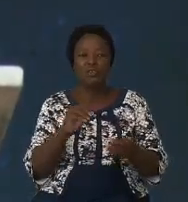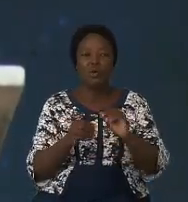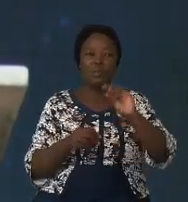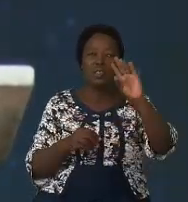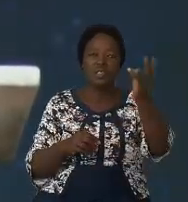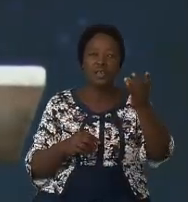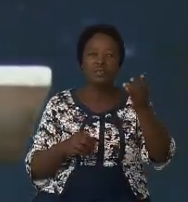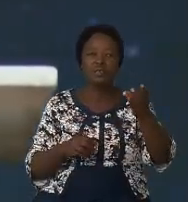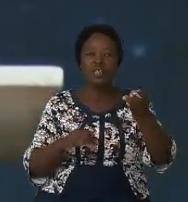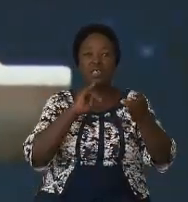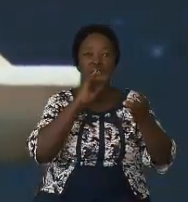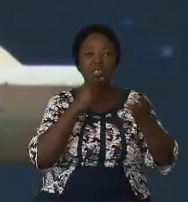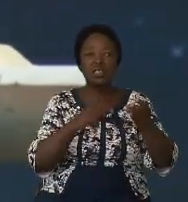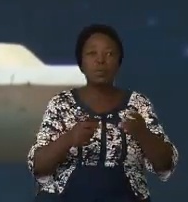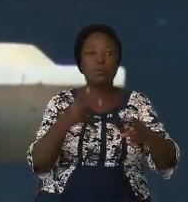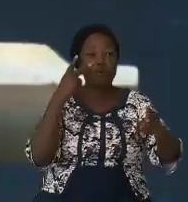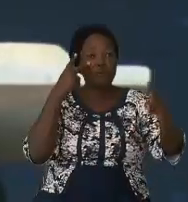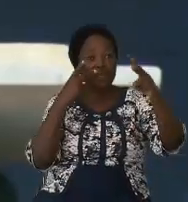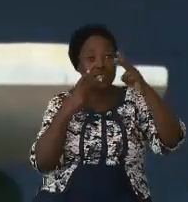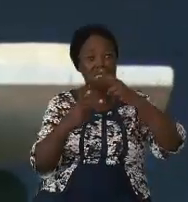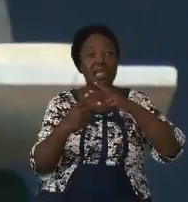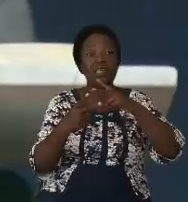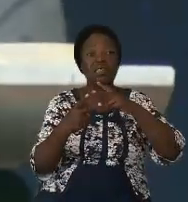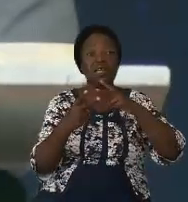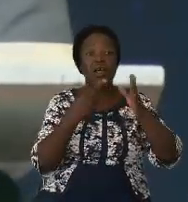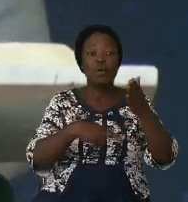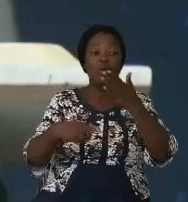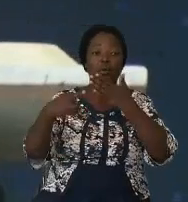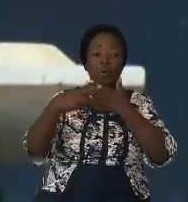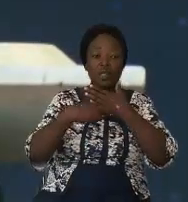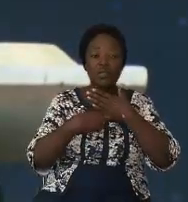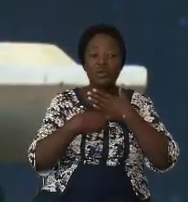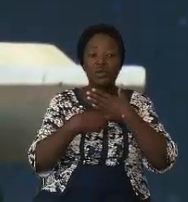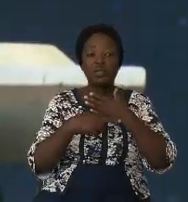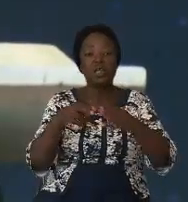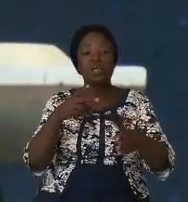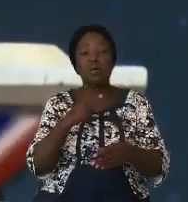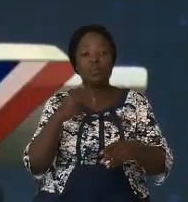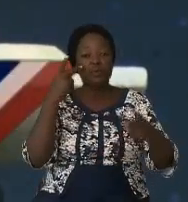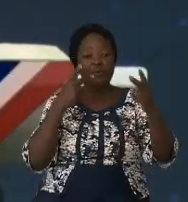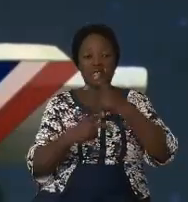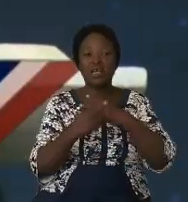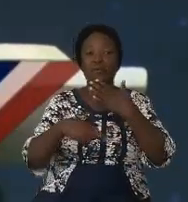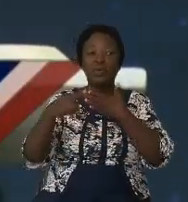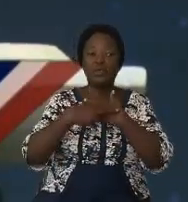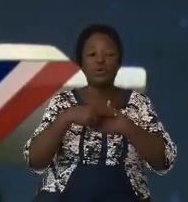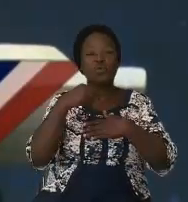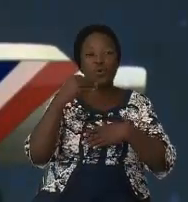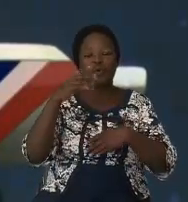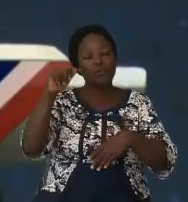Number seven now. Number seven is the prophesied return of the Son.